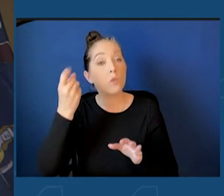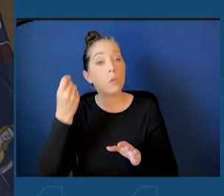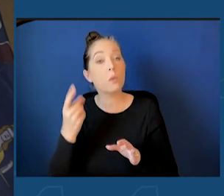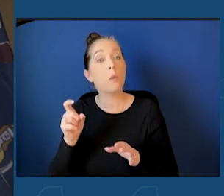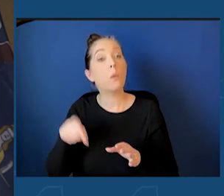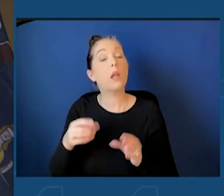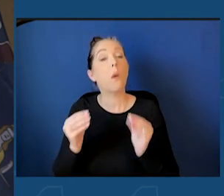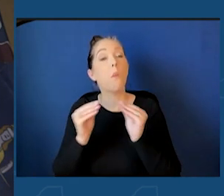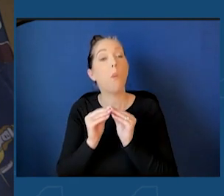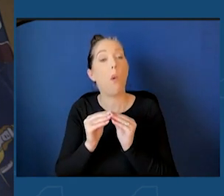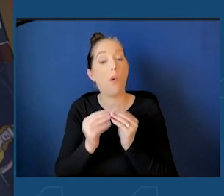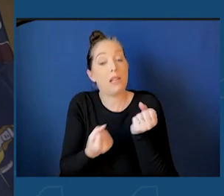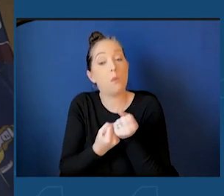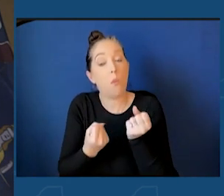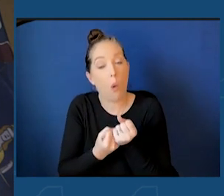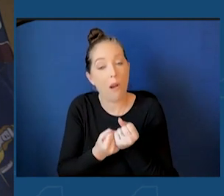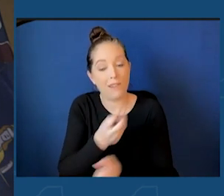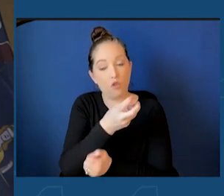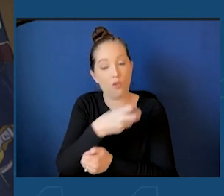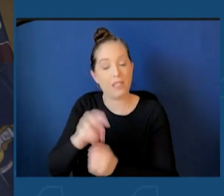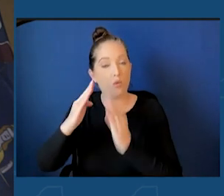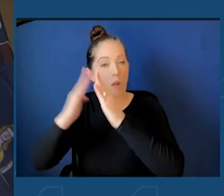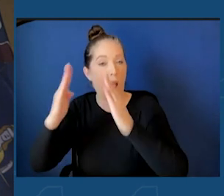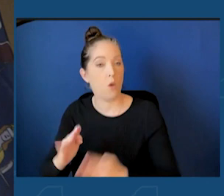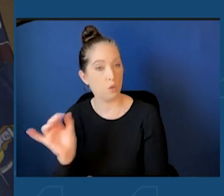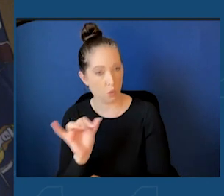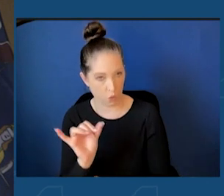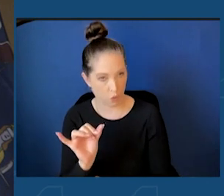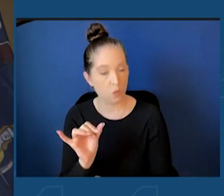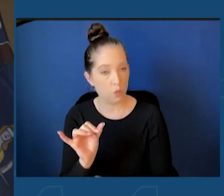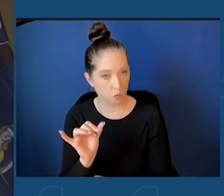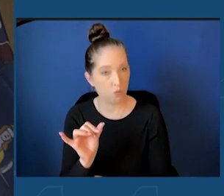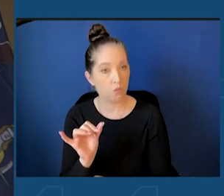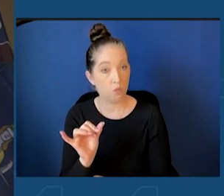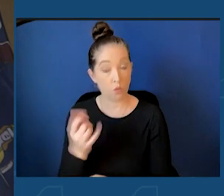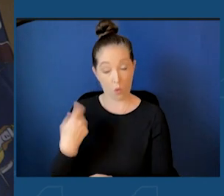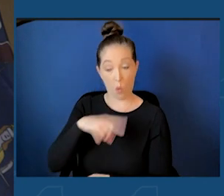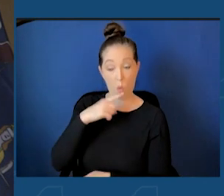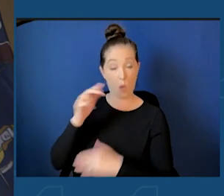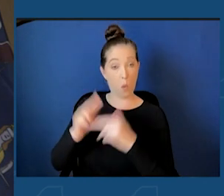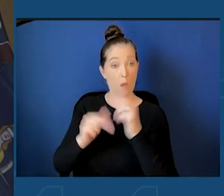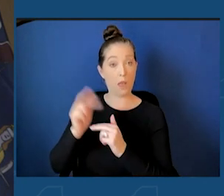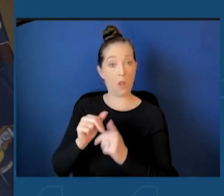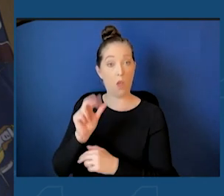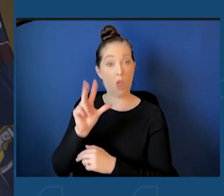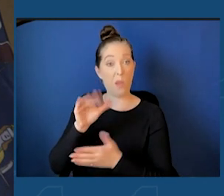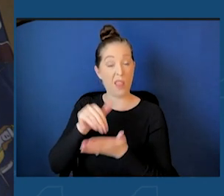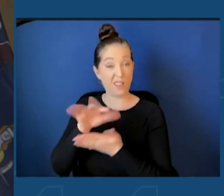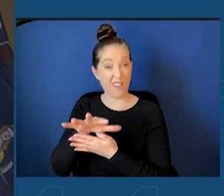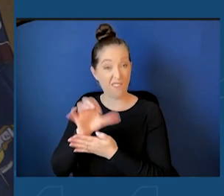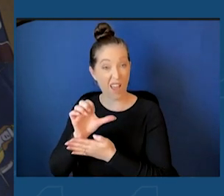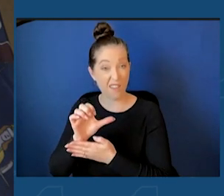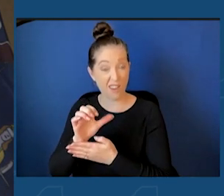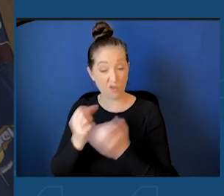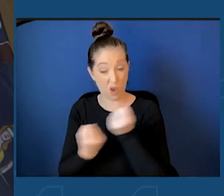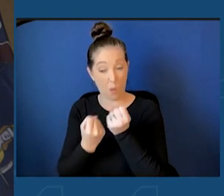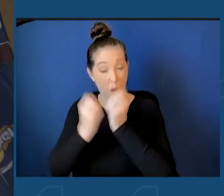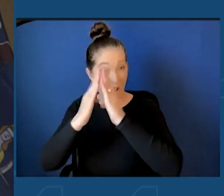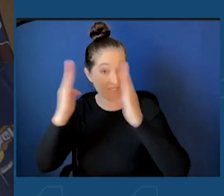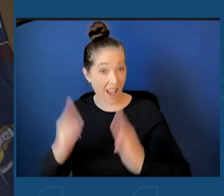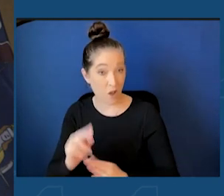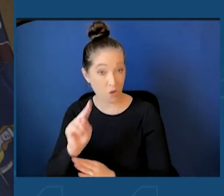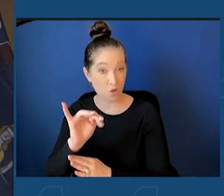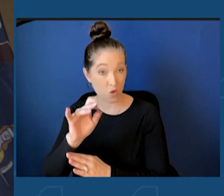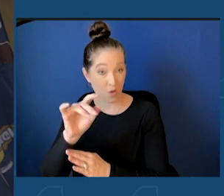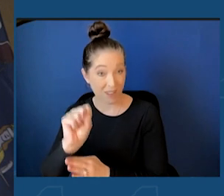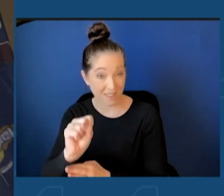transitional housing for them as well. So we're going to build 3,500 supportive housing units to make sure that